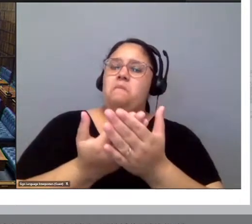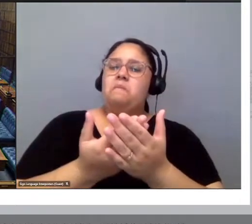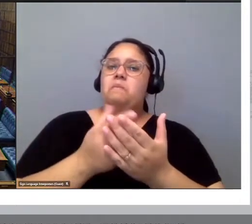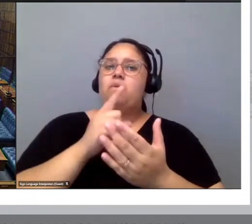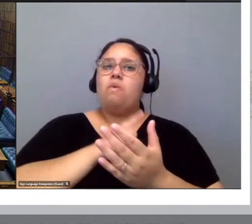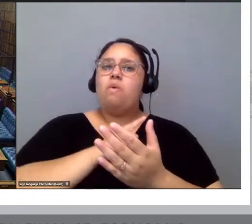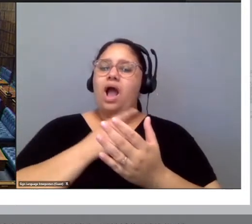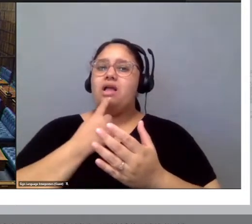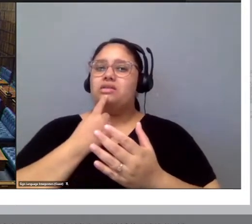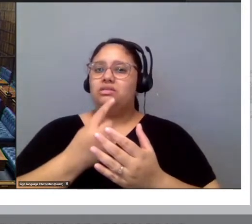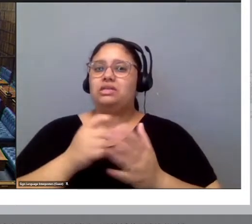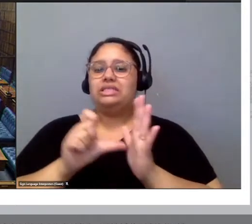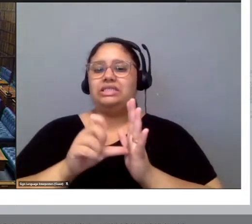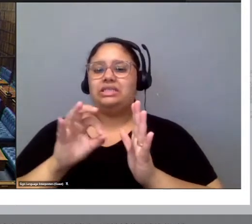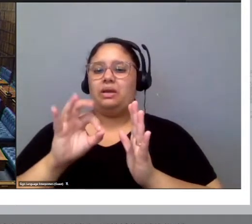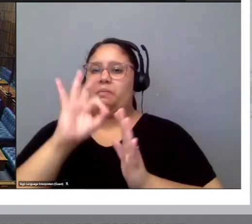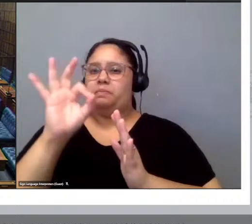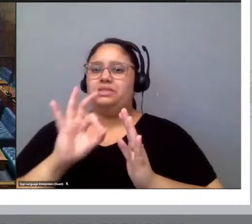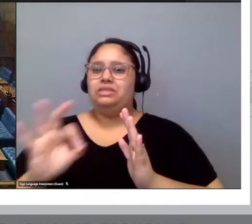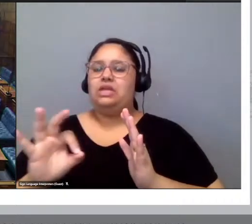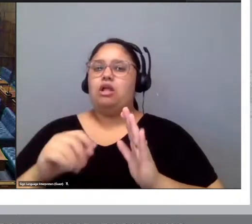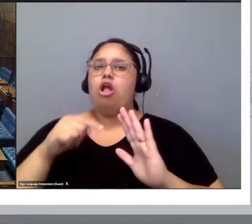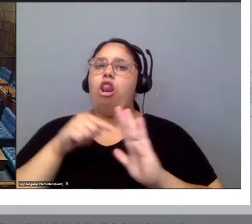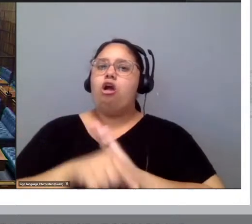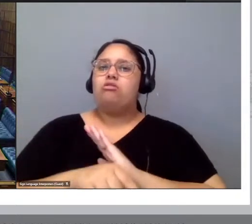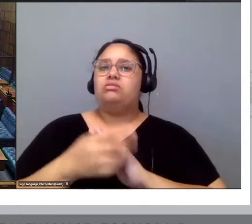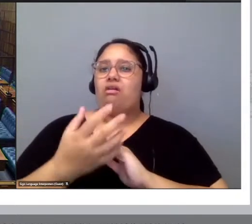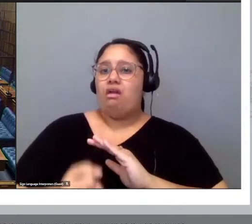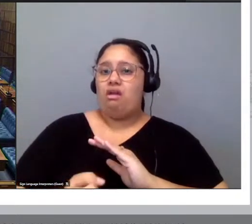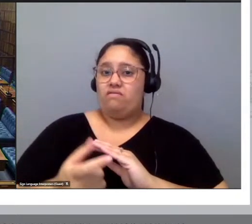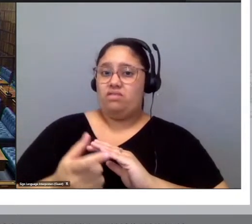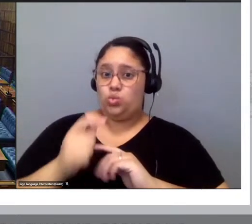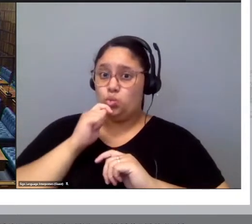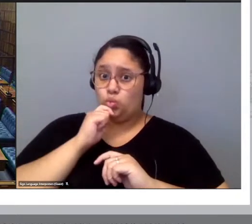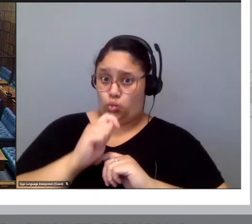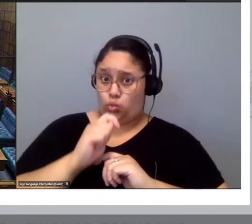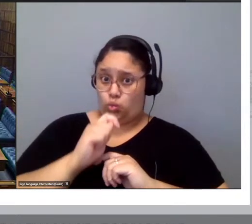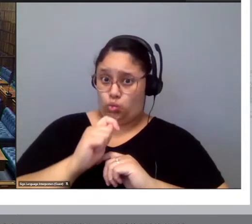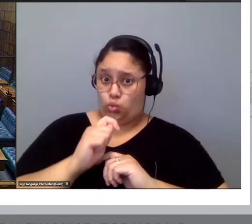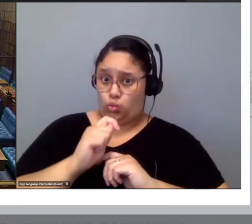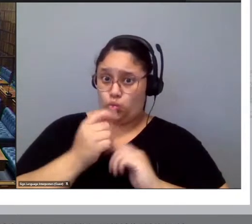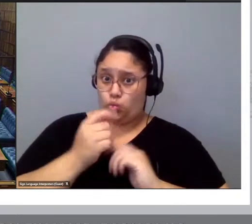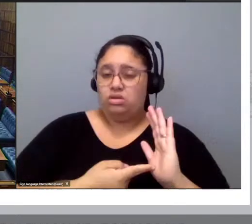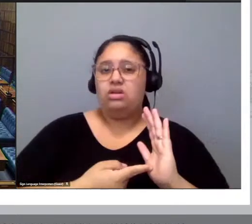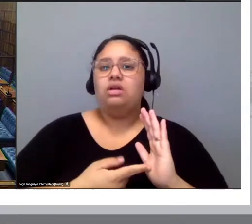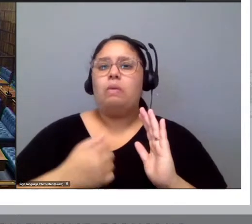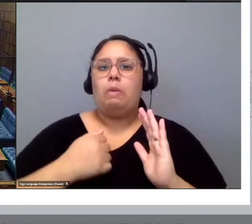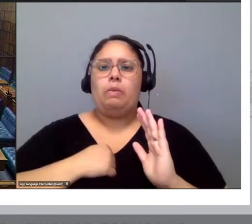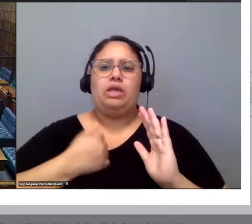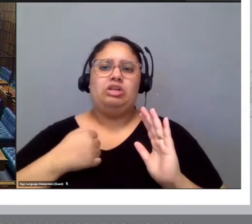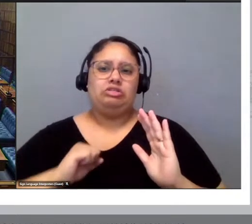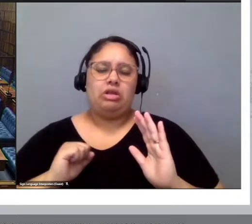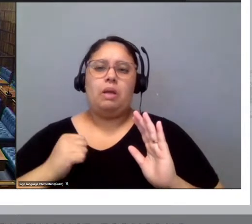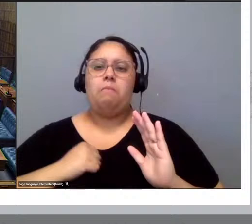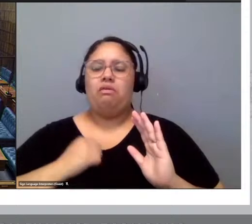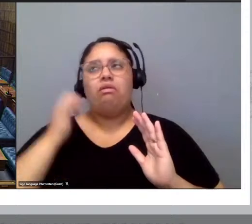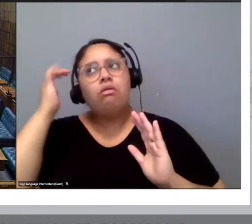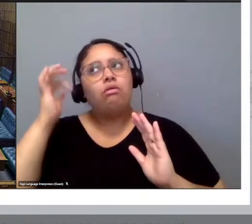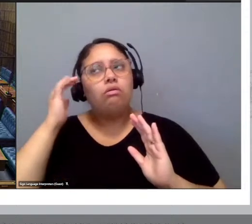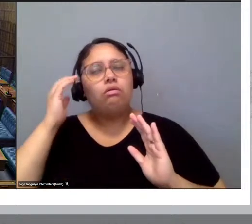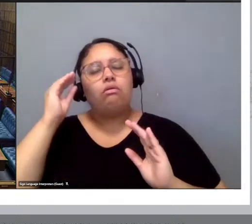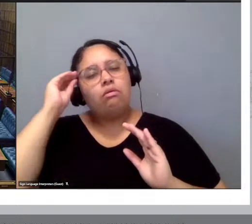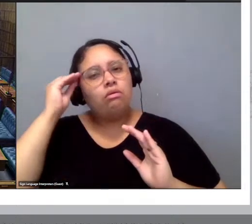60% of losses is that the case and for me chair that is what I'm always